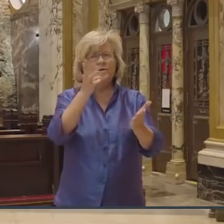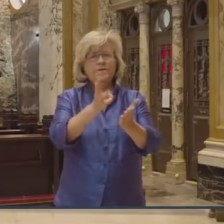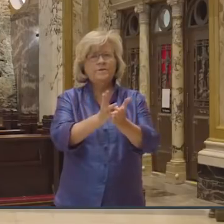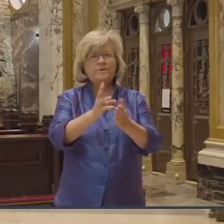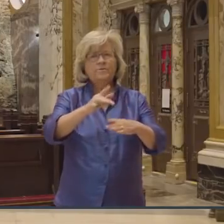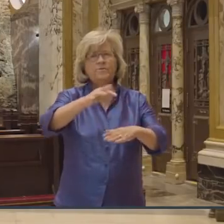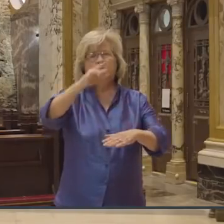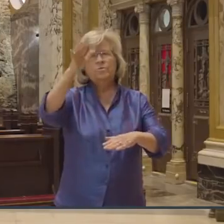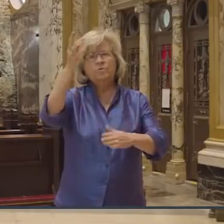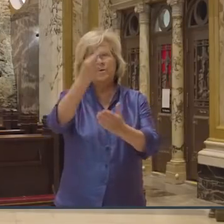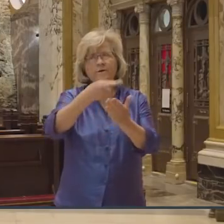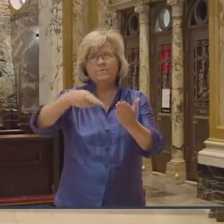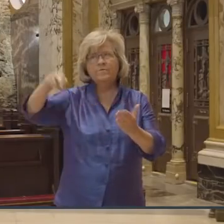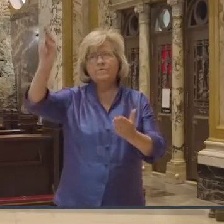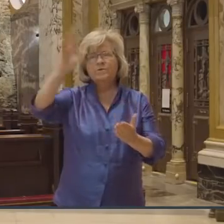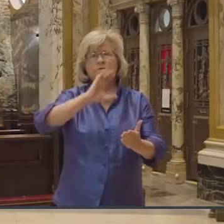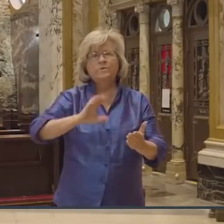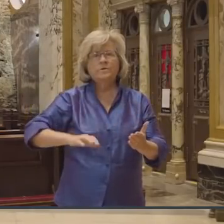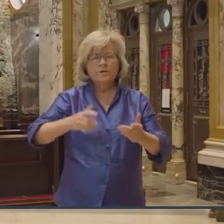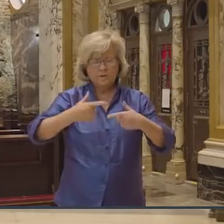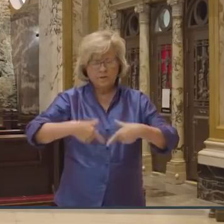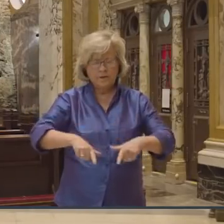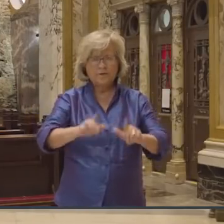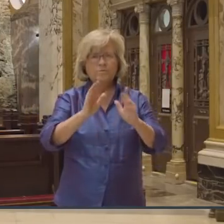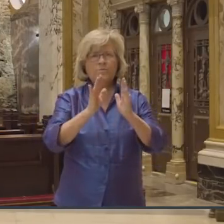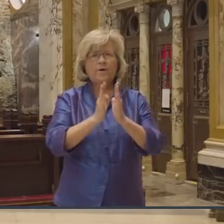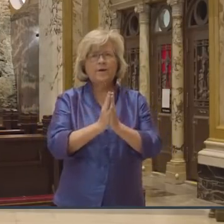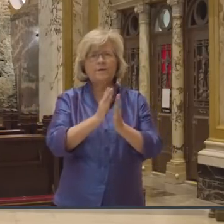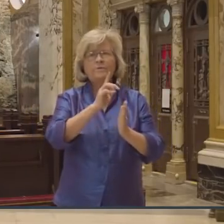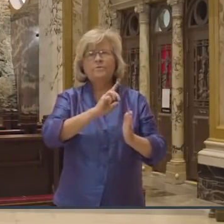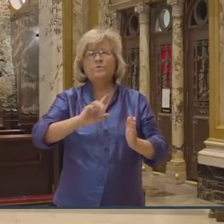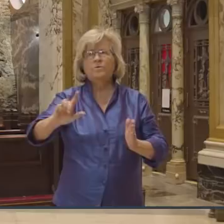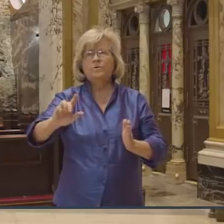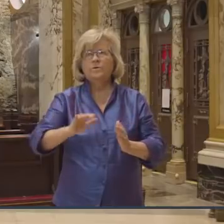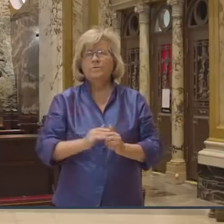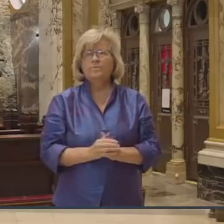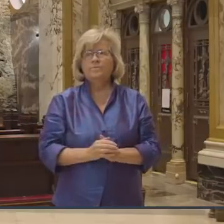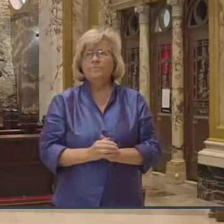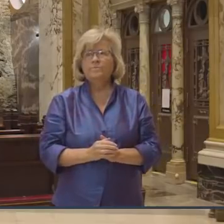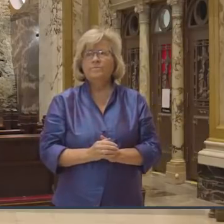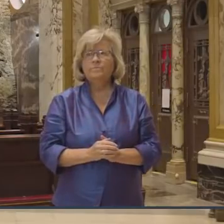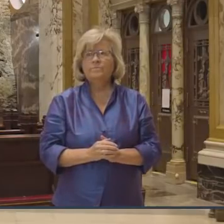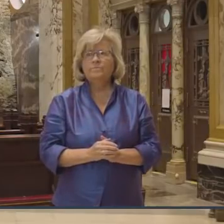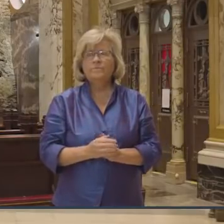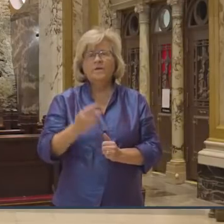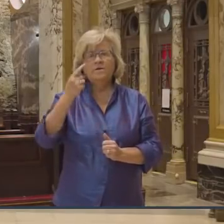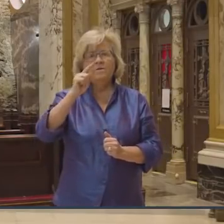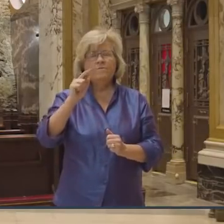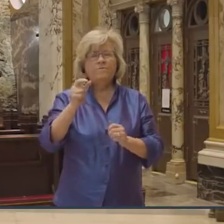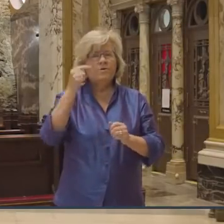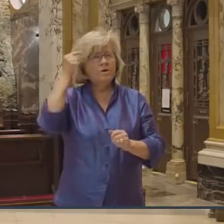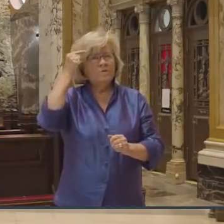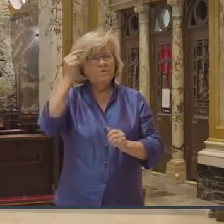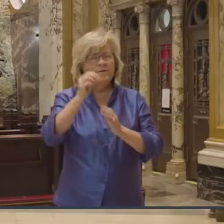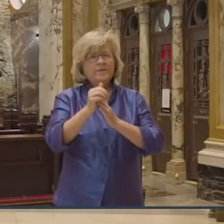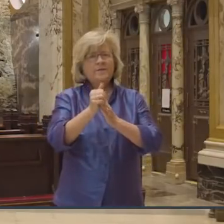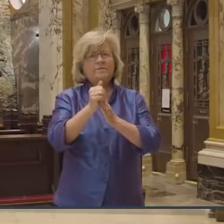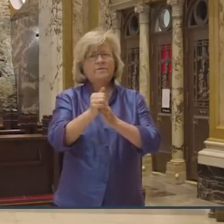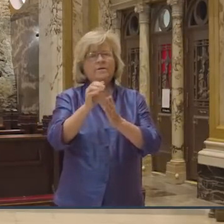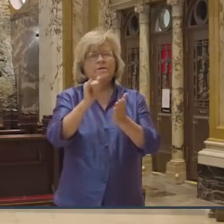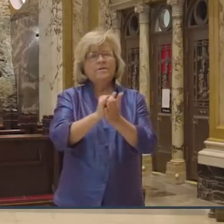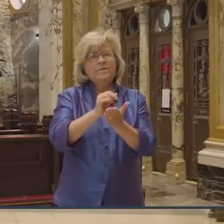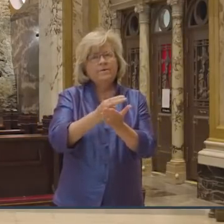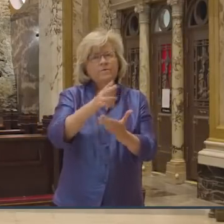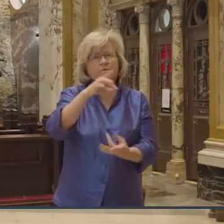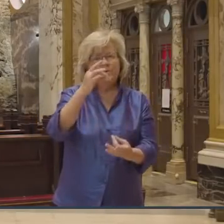glory of the risen Christ. Let us pray to the Lord. Lord, hear our prayer. For government leaders, may the Holy